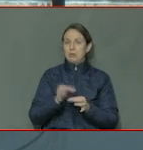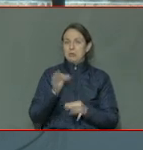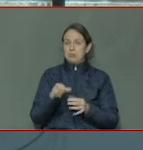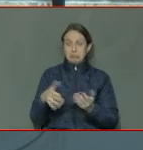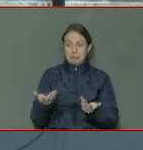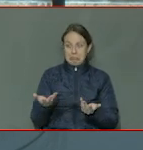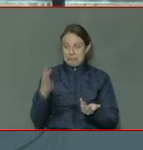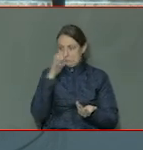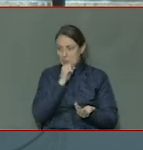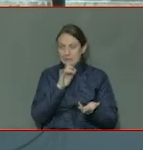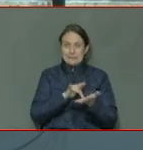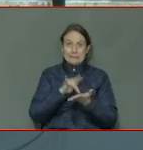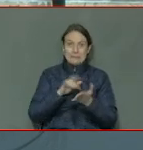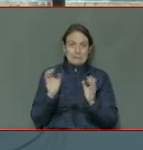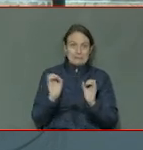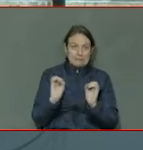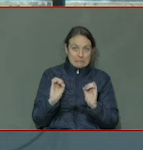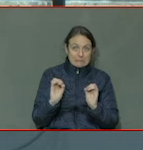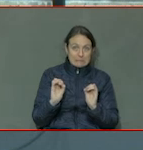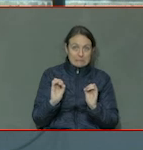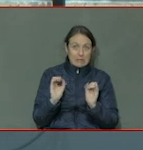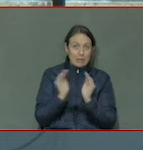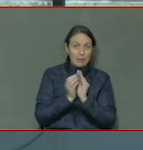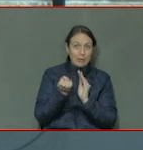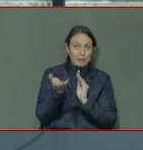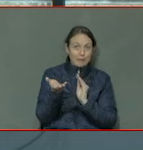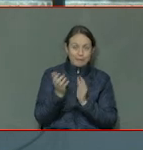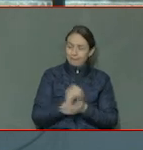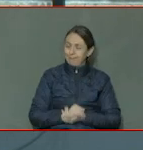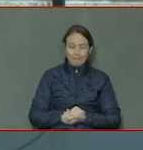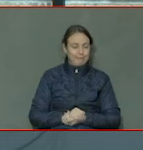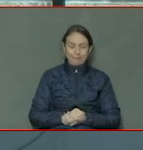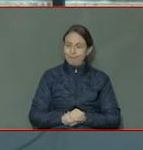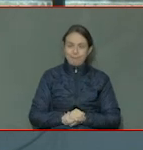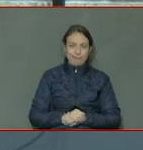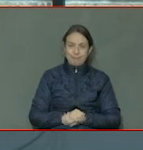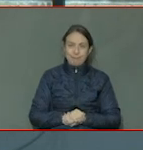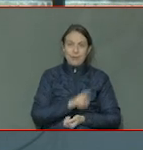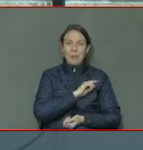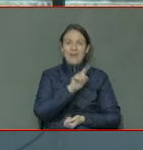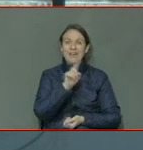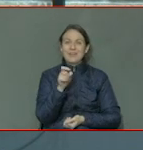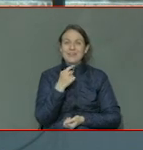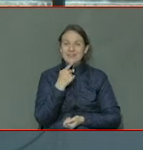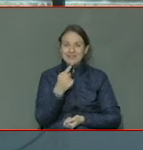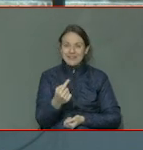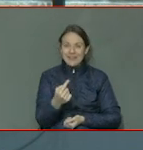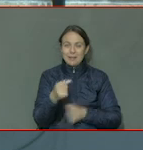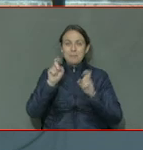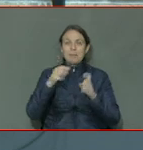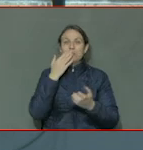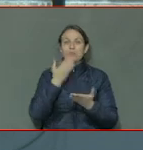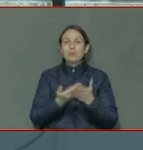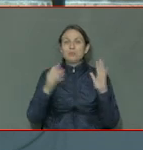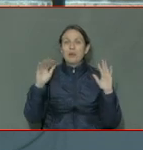didn't do a calculation, we're not going to award the mark. Because they said, determined by